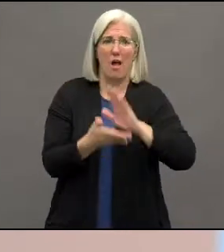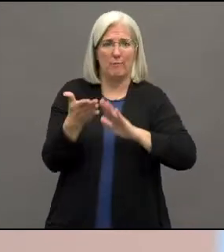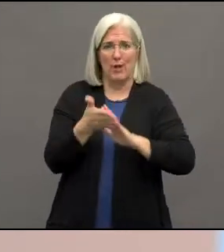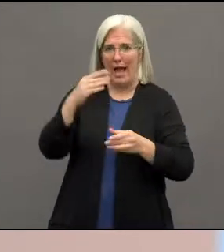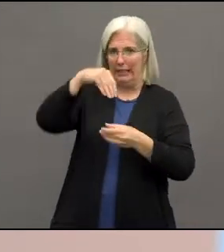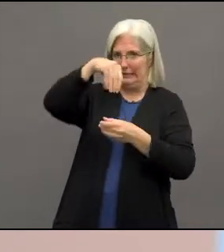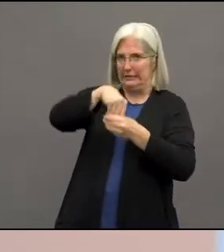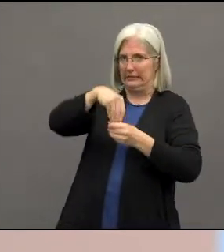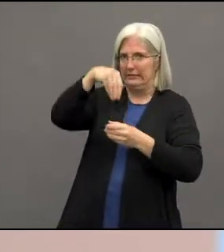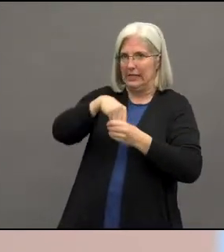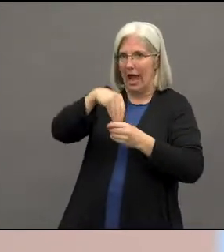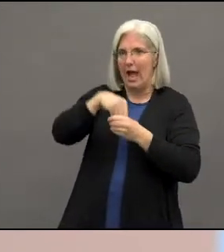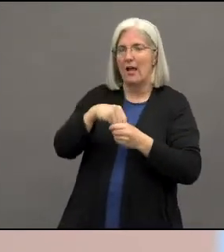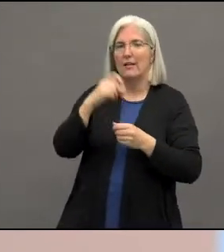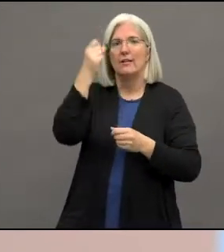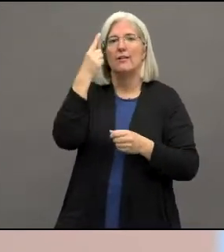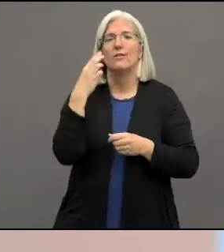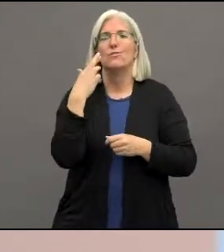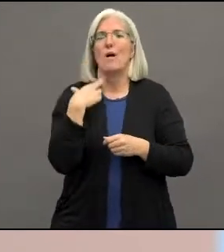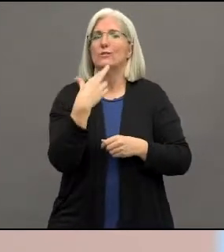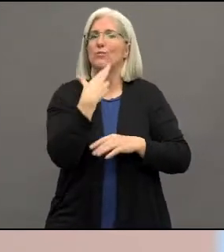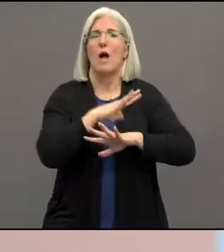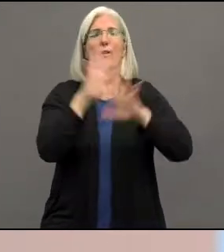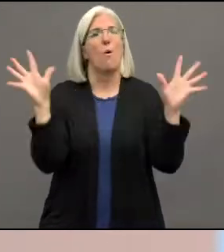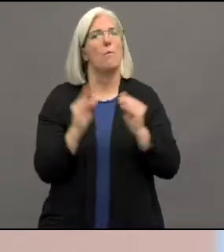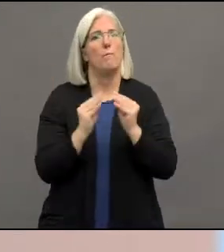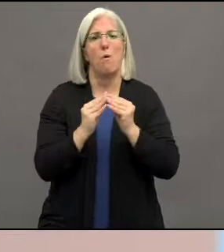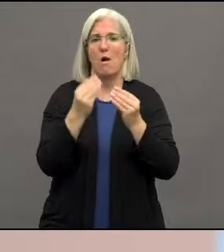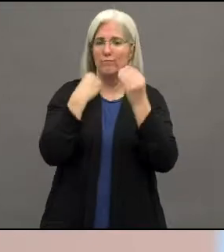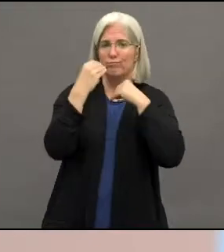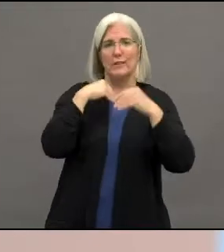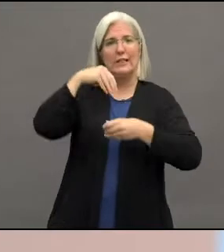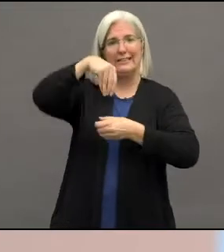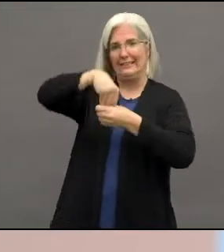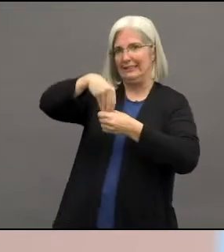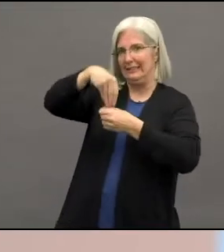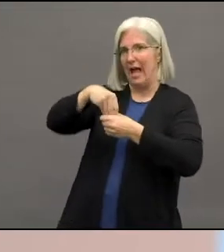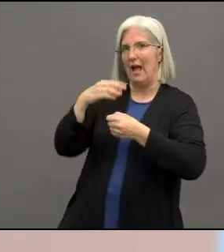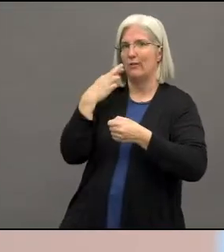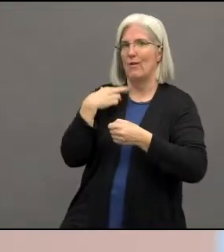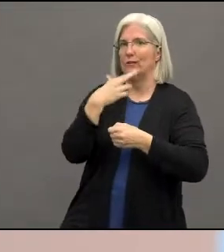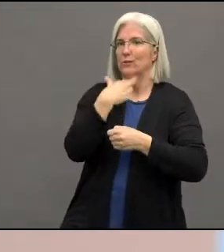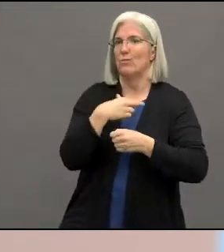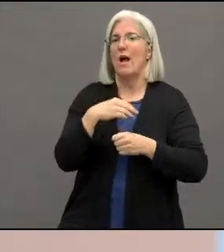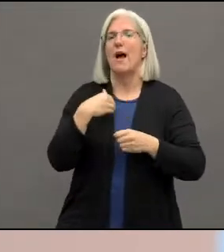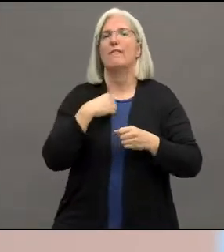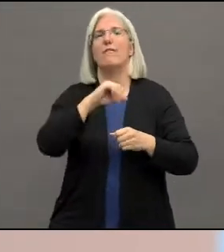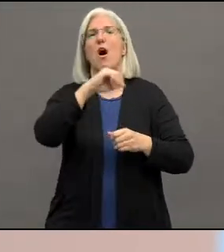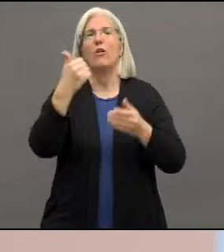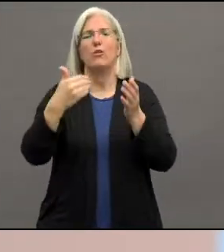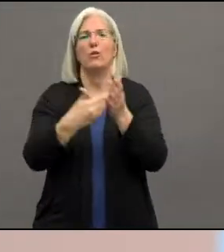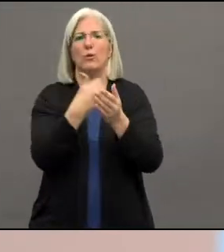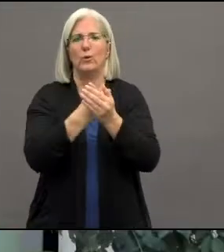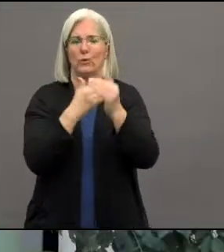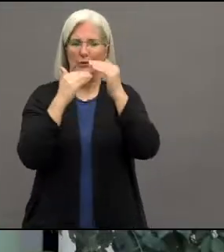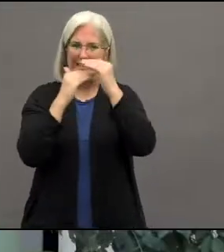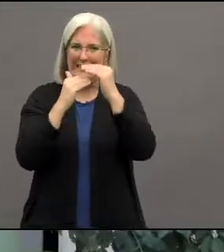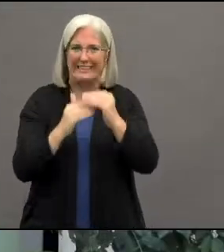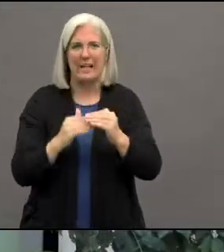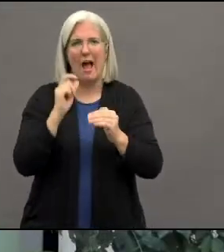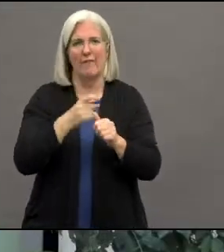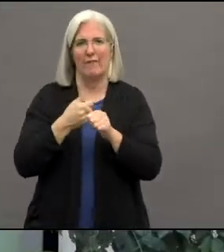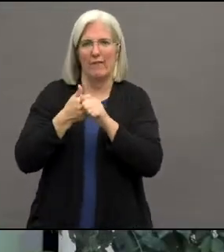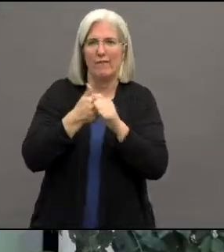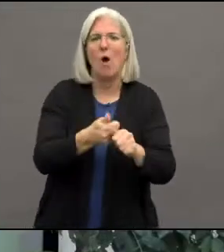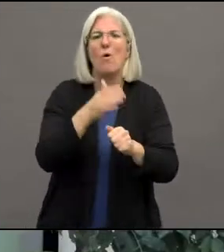no more indoor dining, along with other new restrictions that we have. But we will be talking about that shortly.